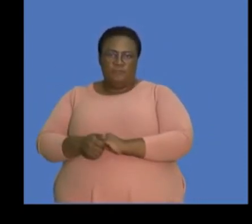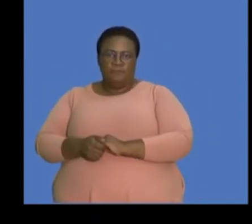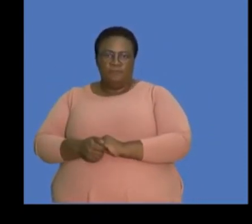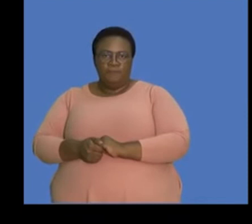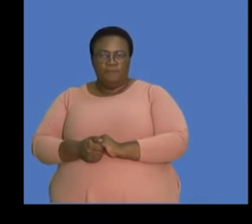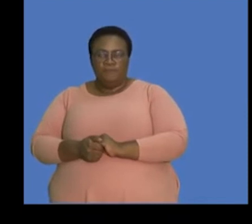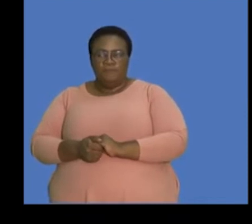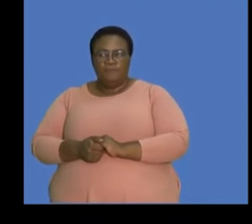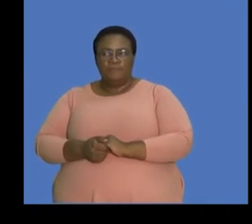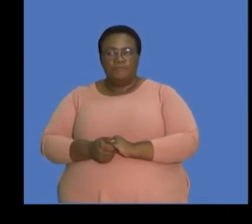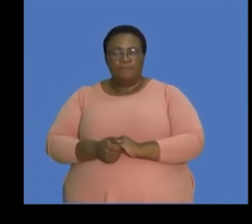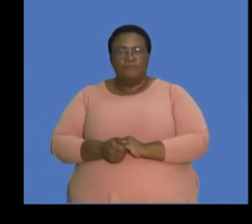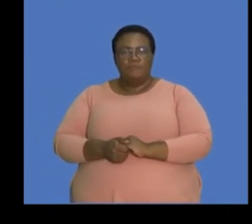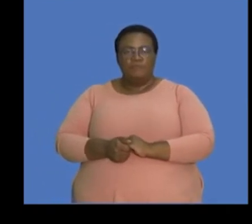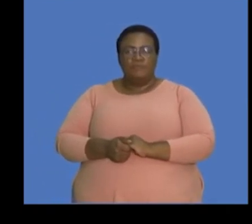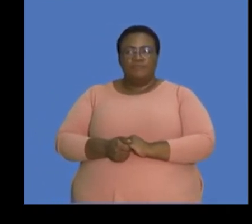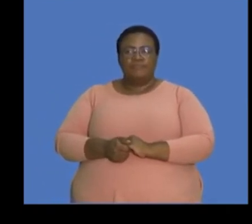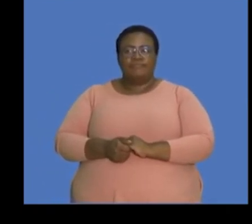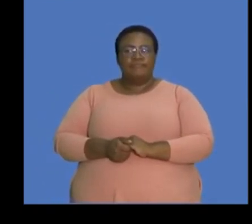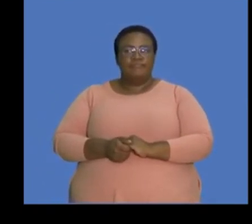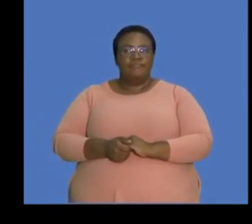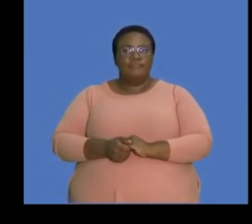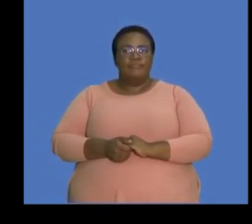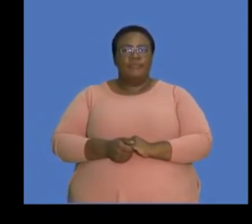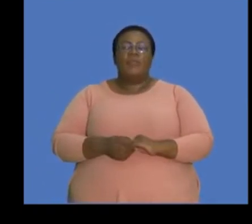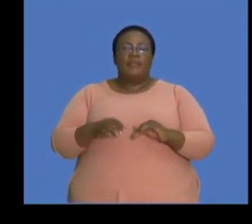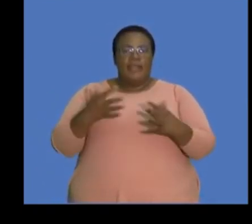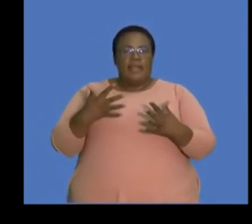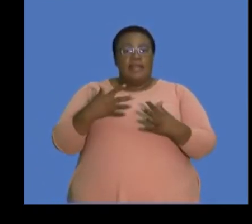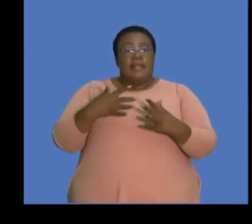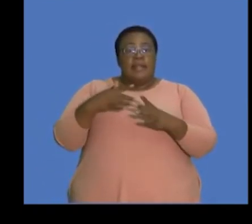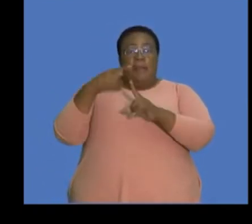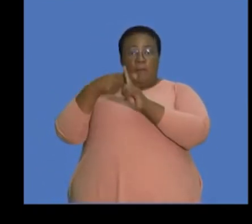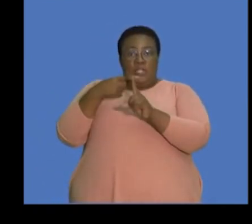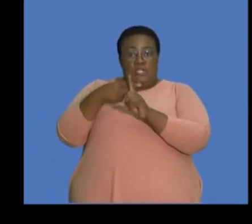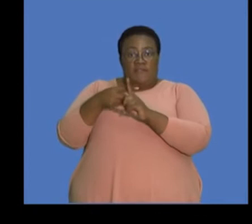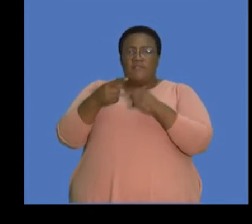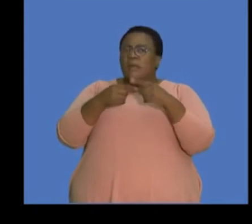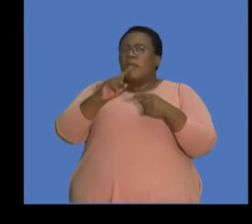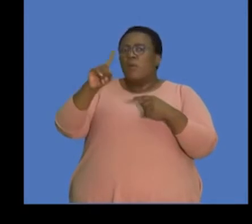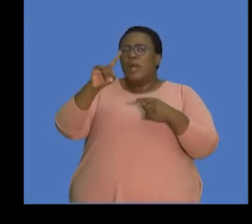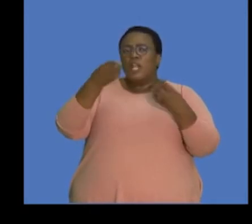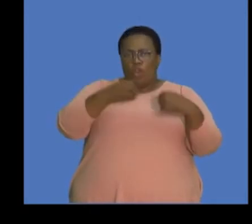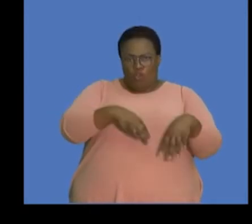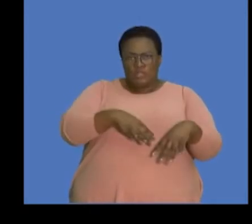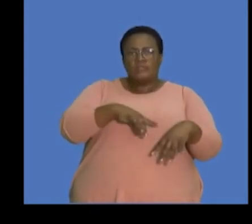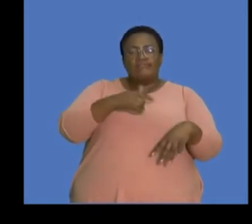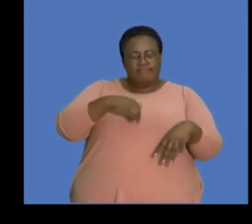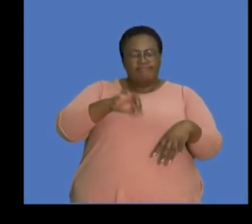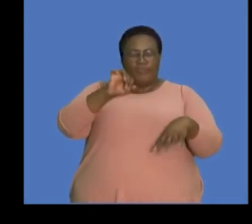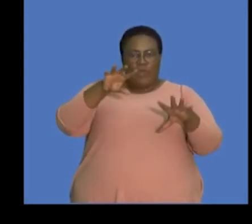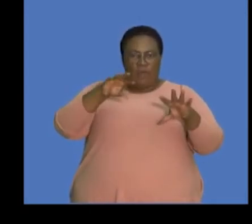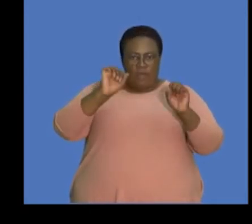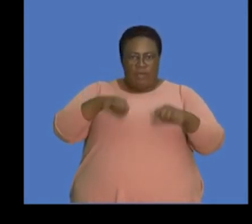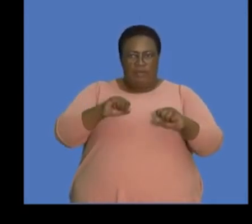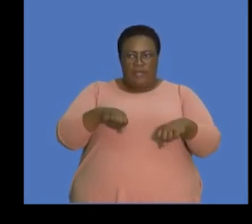positive charge. Okay, simple and straightforward. And then a positive charge is about loss. We agree to that, okay? And